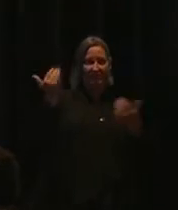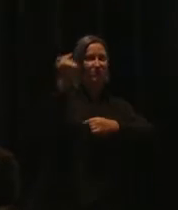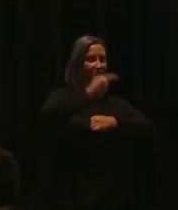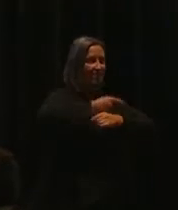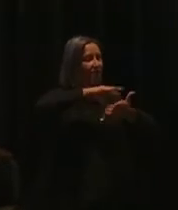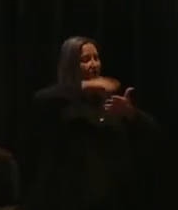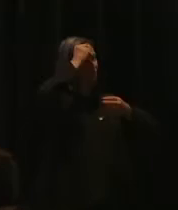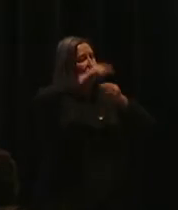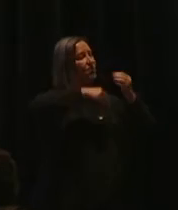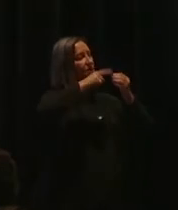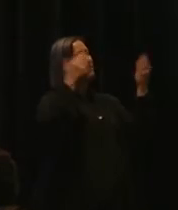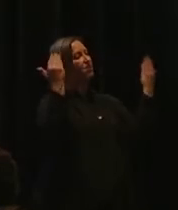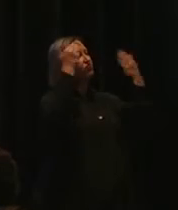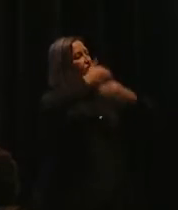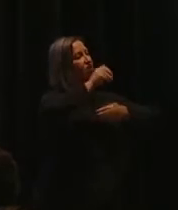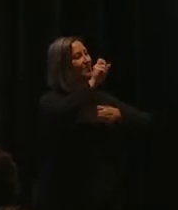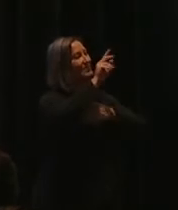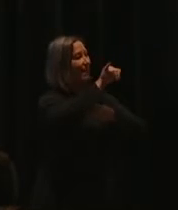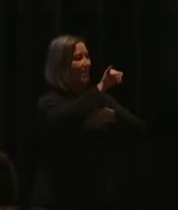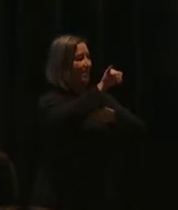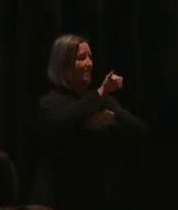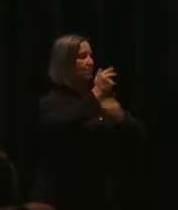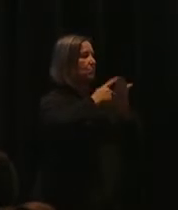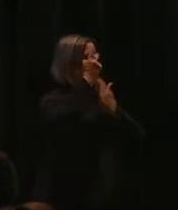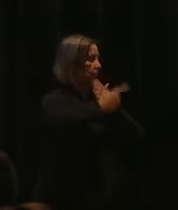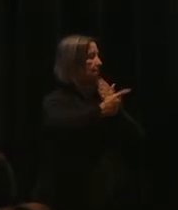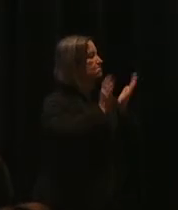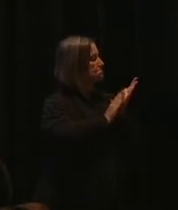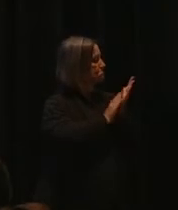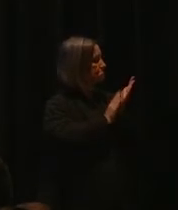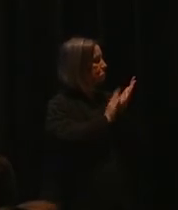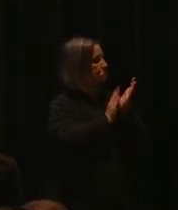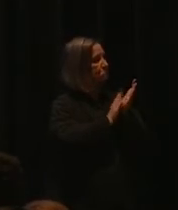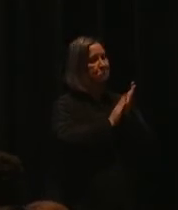some about dark sky and what we could do. So thank you.